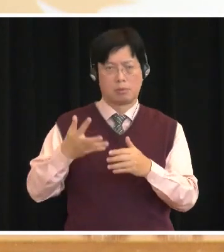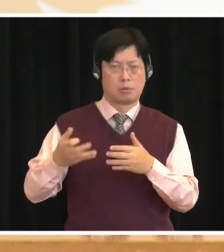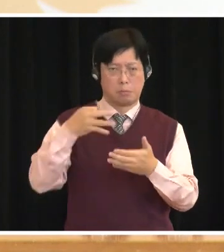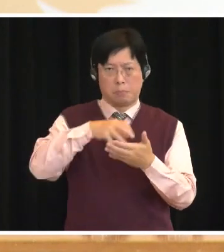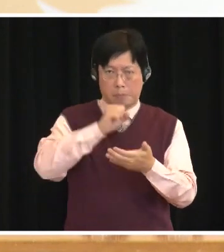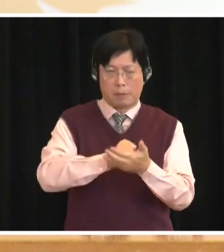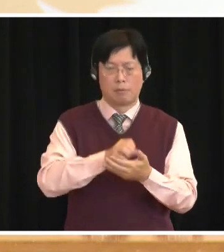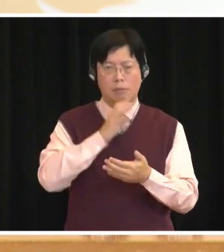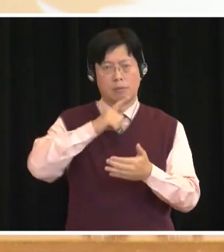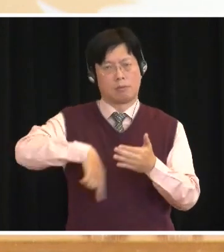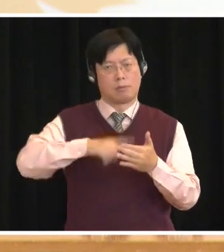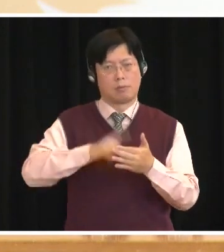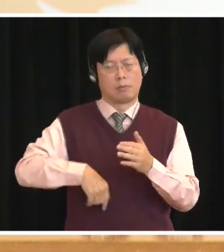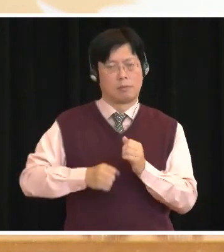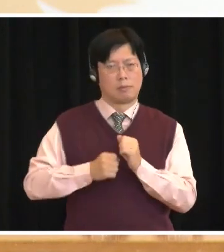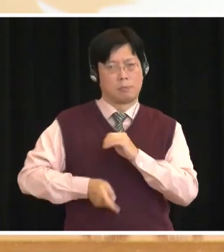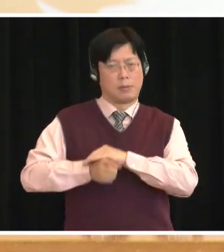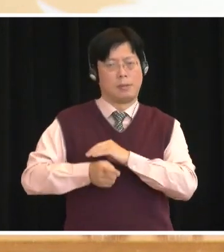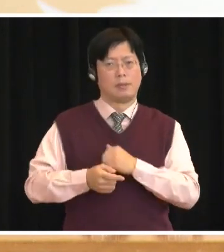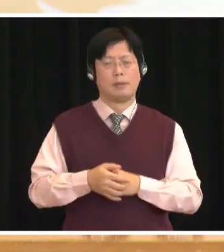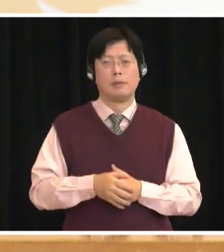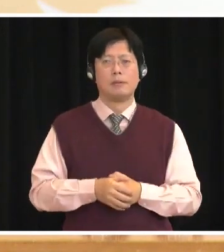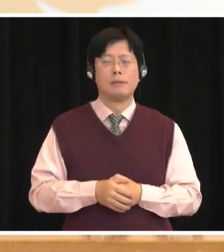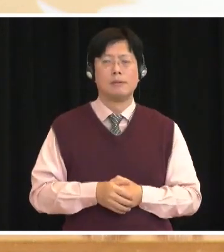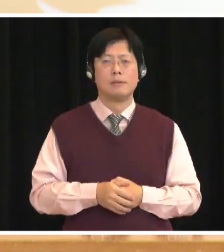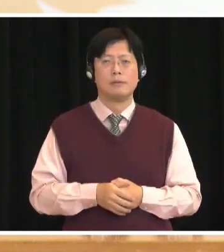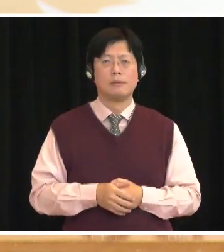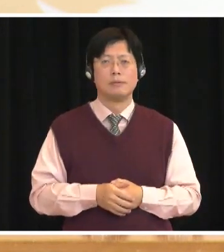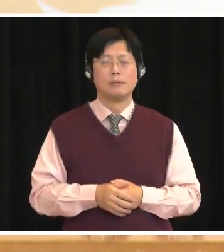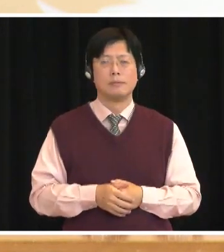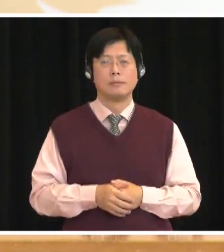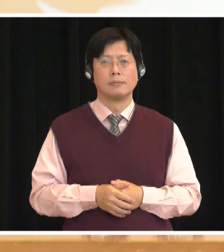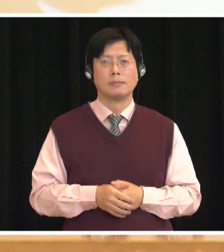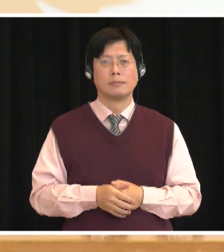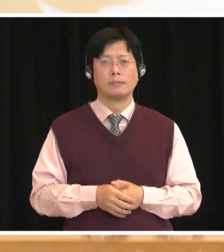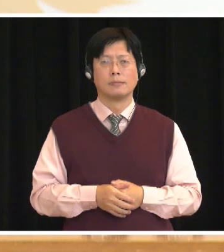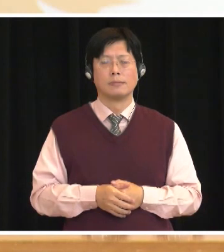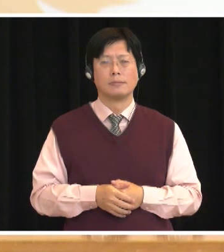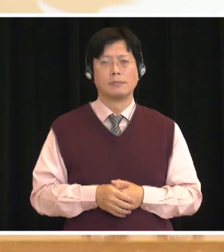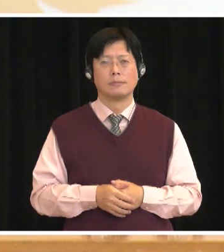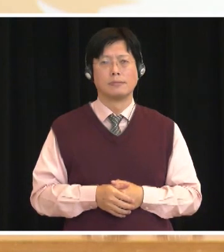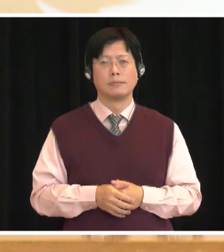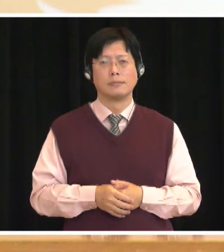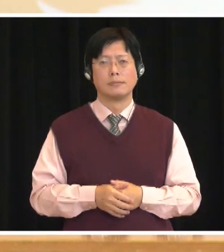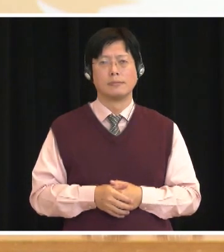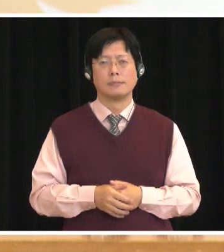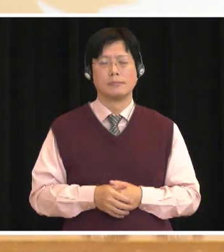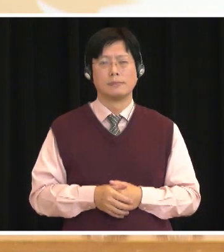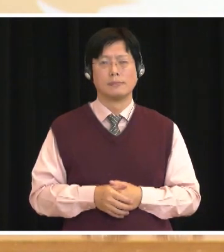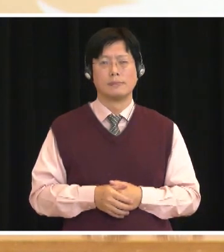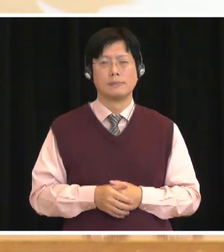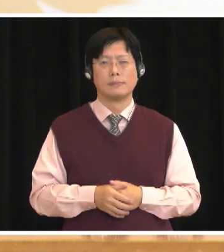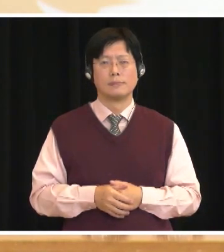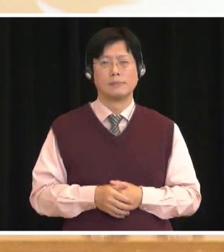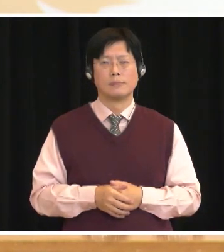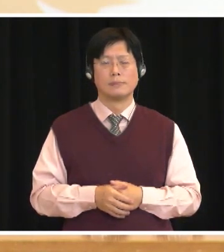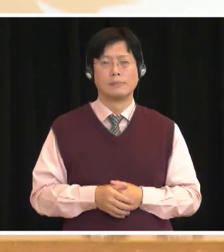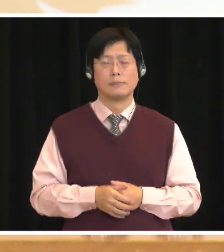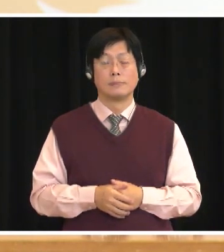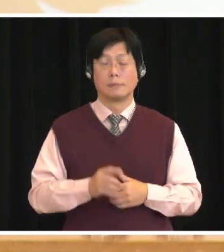Again, there is in the statistics a category that tells you they are not going to